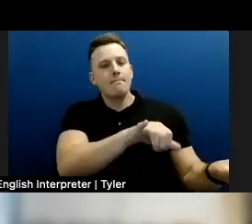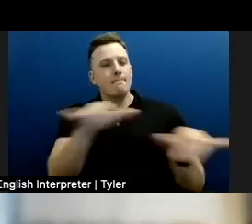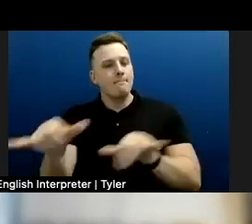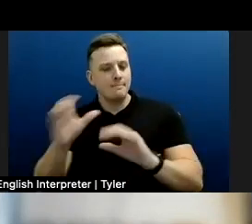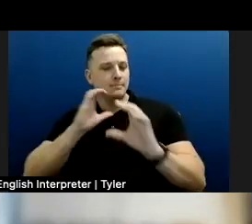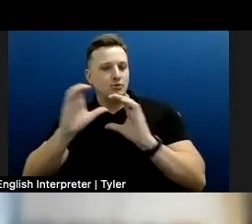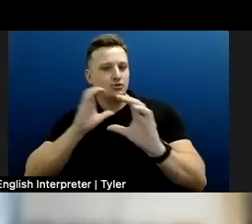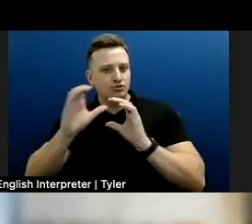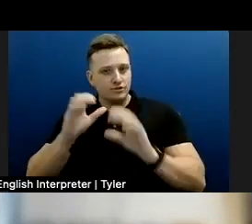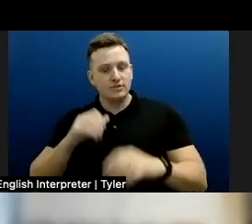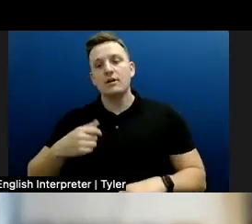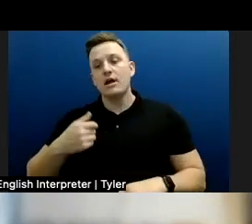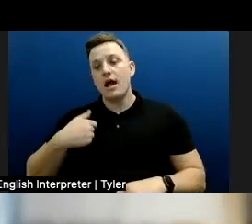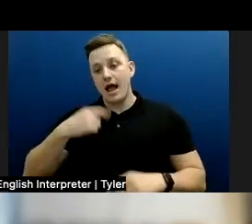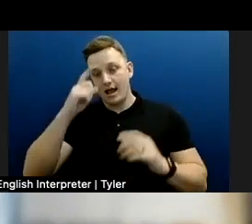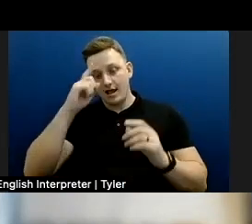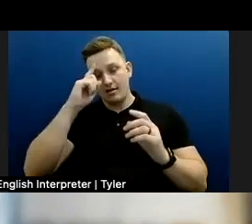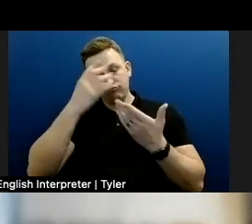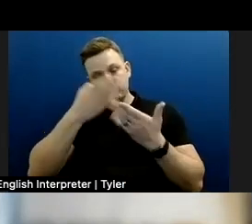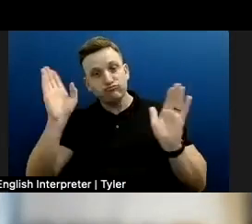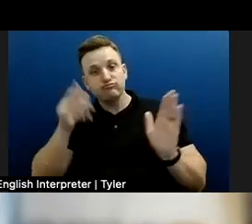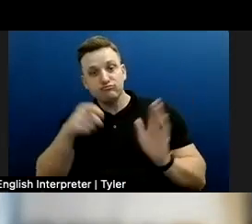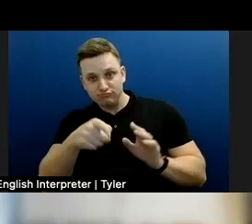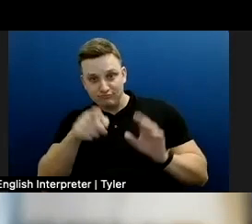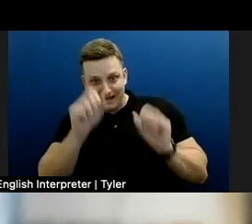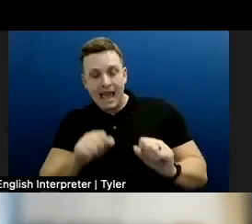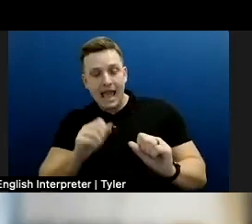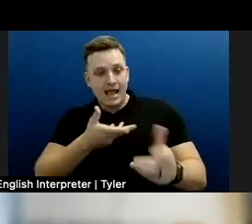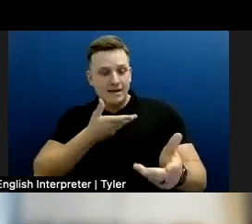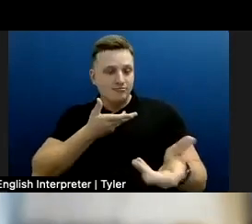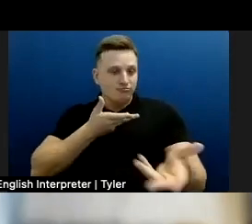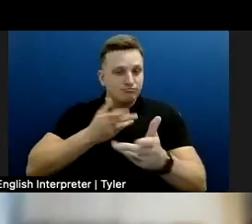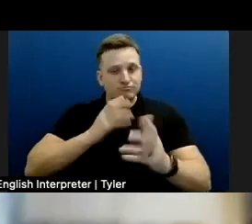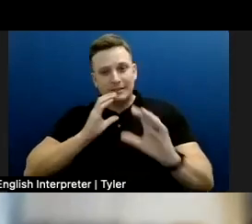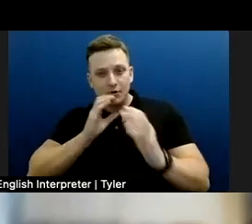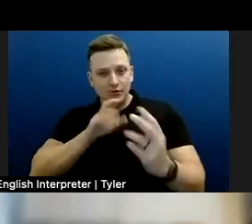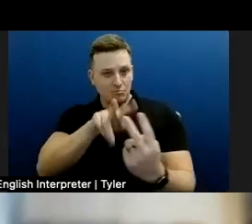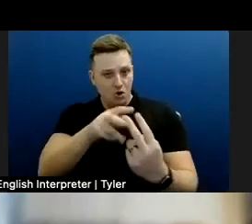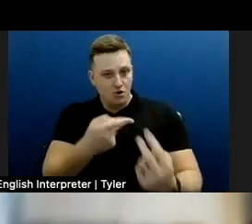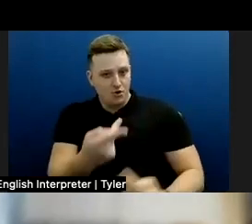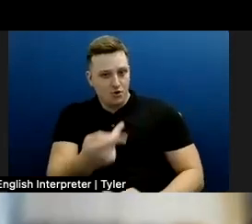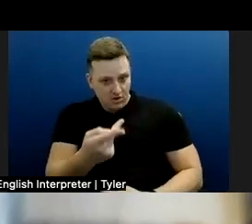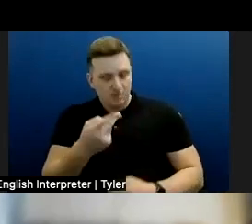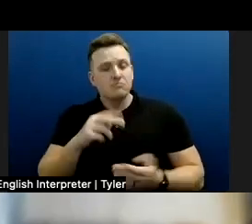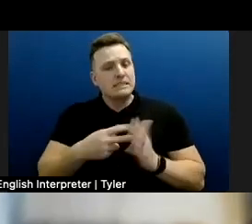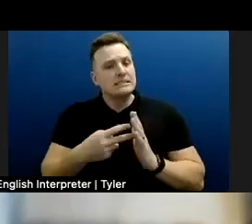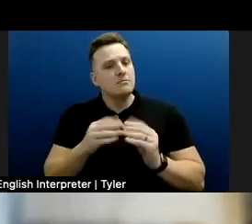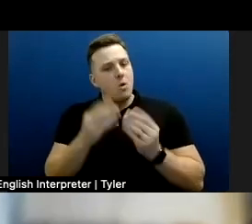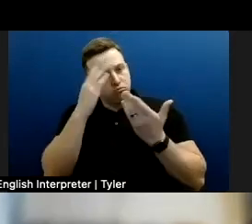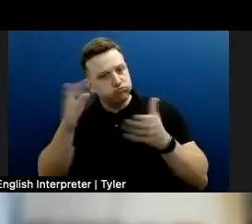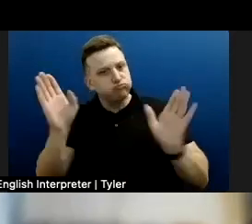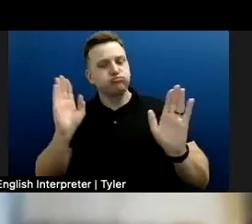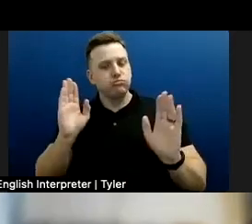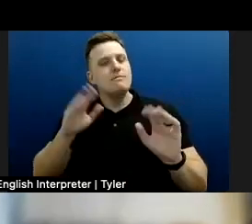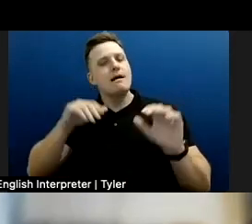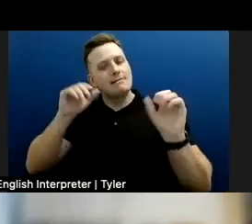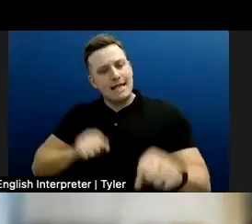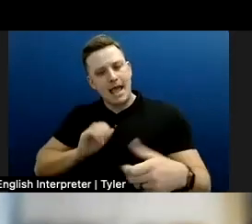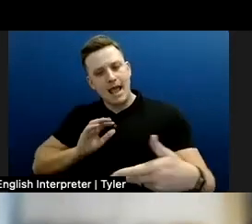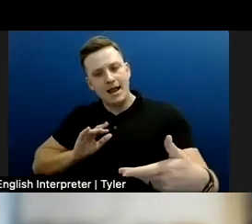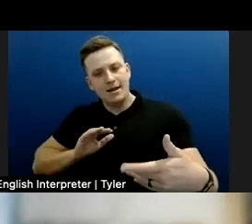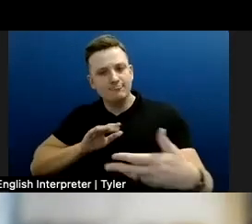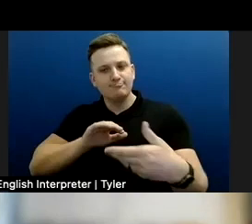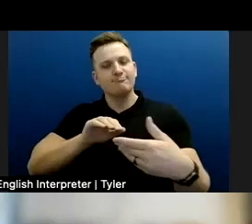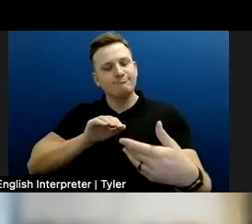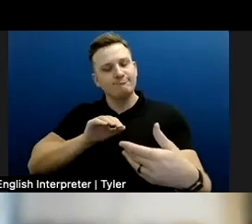the other person as a potential communication partner, then they could become so. In fact, they will become so. And if you